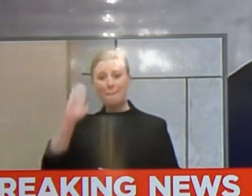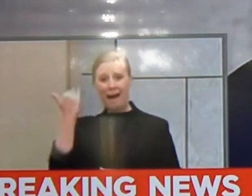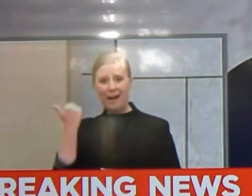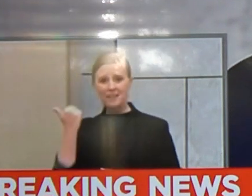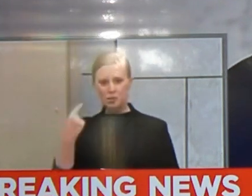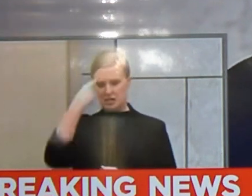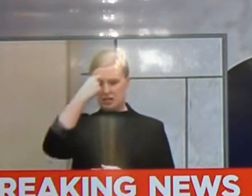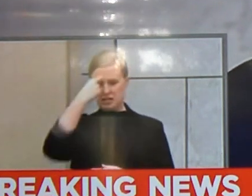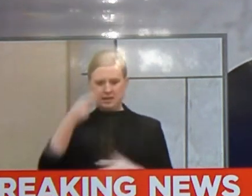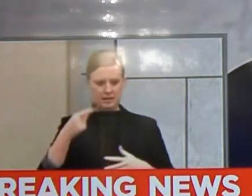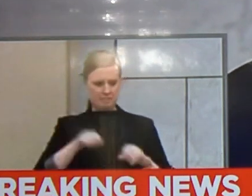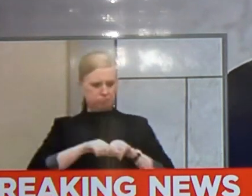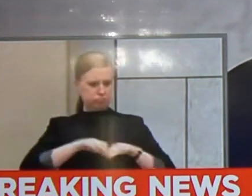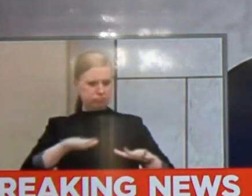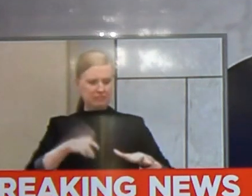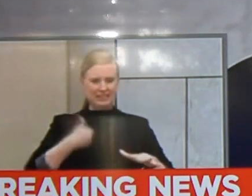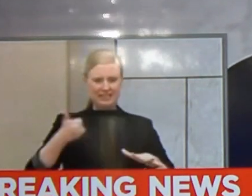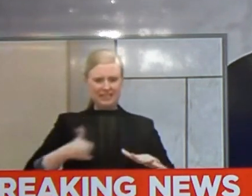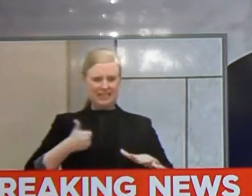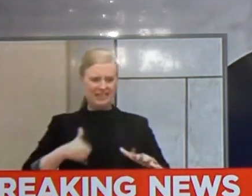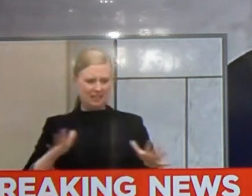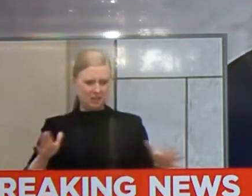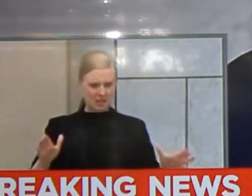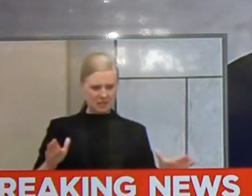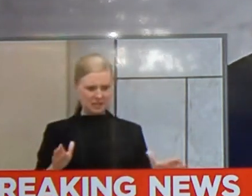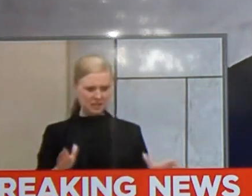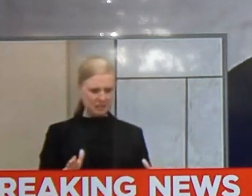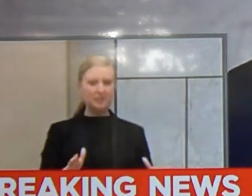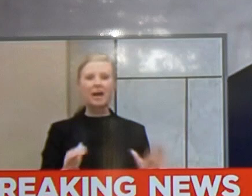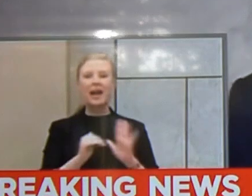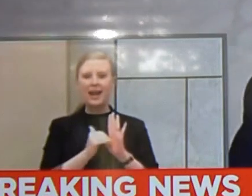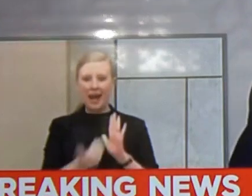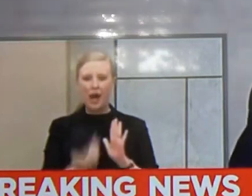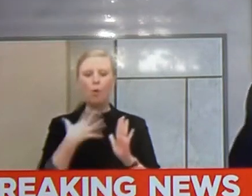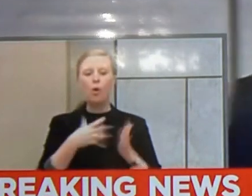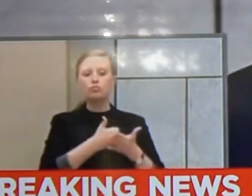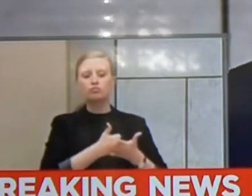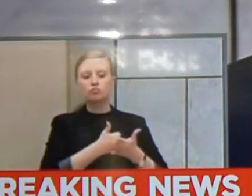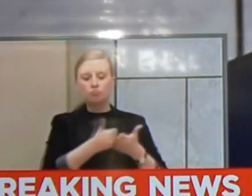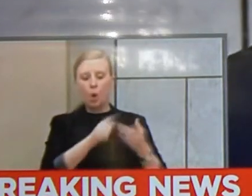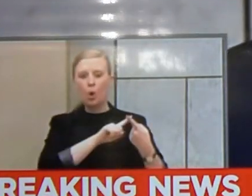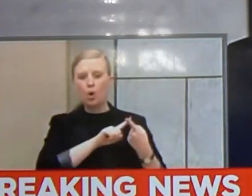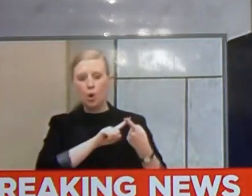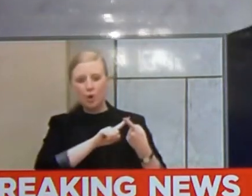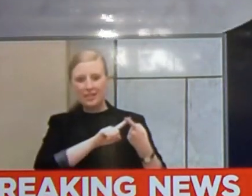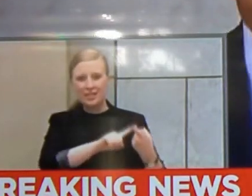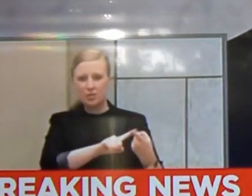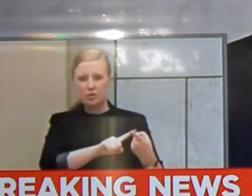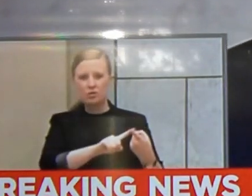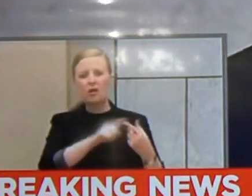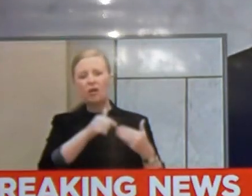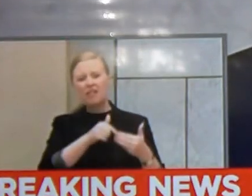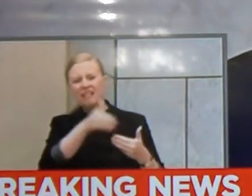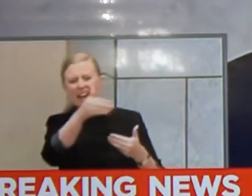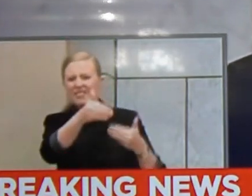what the benchmarks were for making the decision to move to the phases and what the benchmarks are for moving to the subsequent? I wouldn't describe it like that, and if that's how it